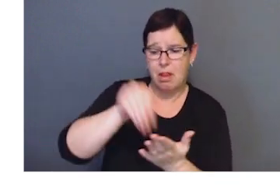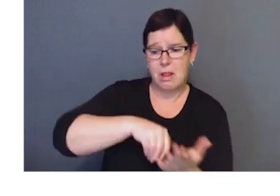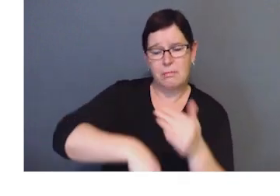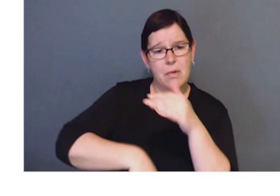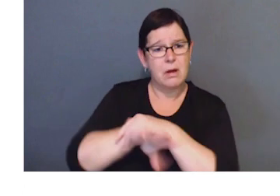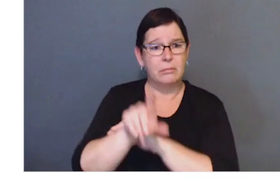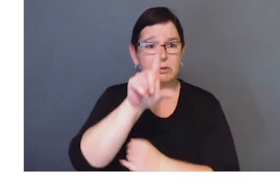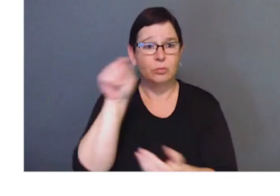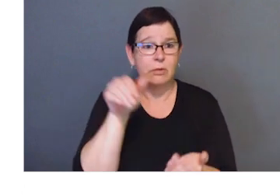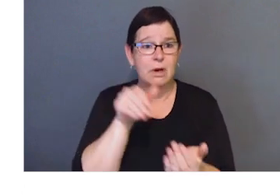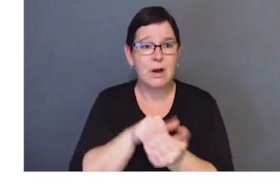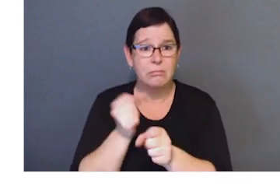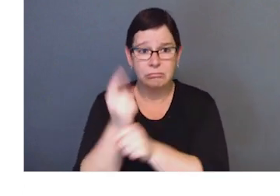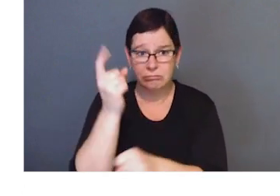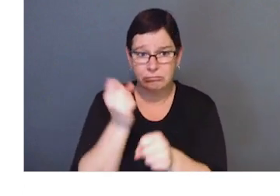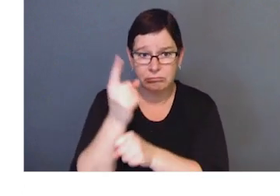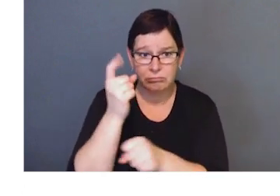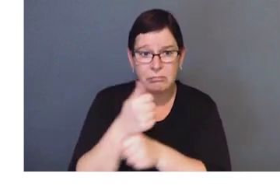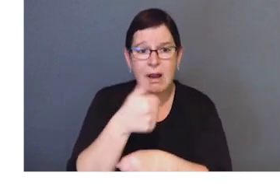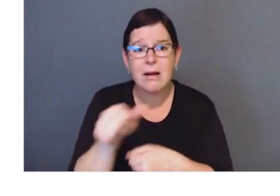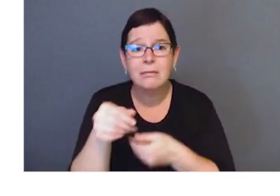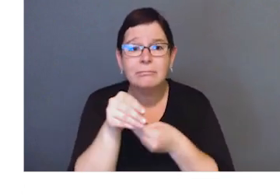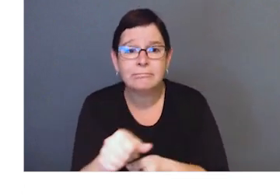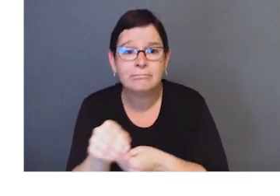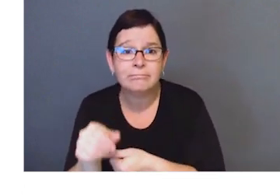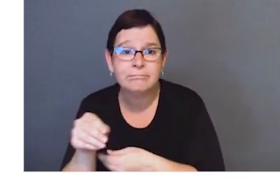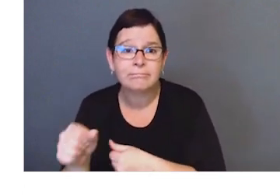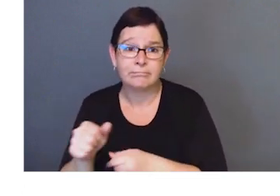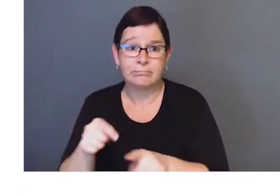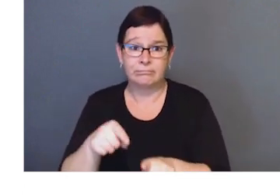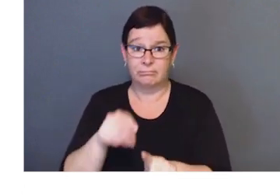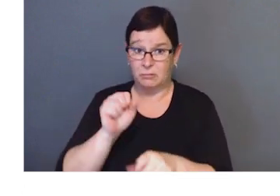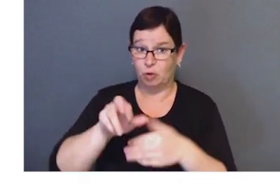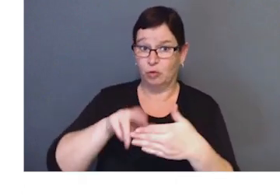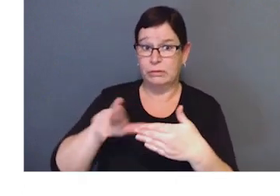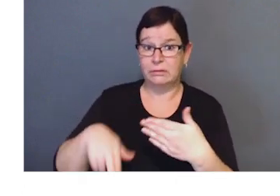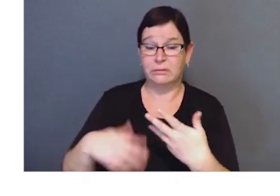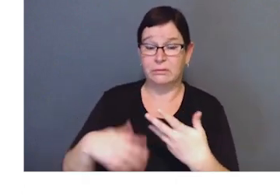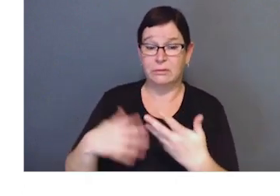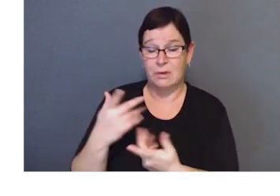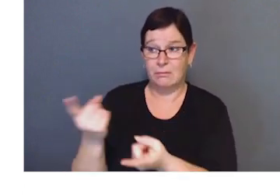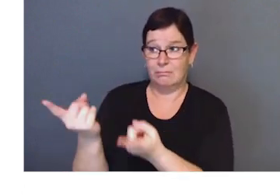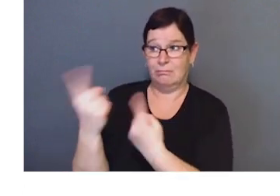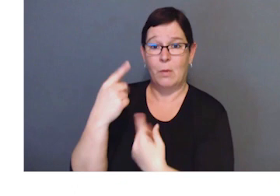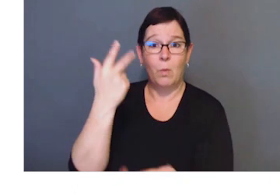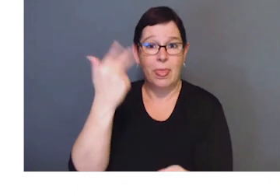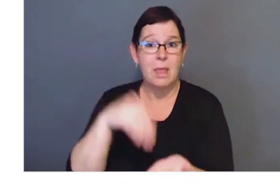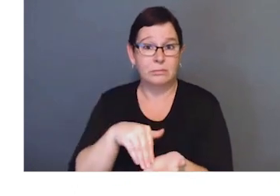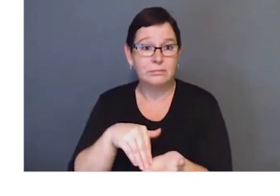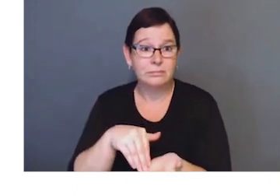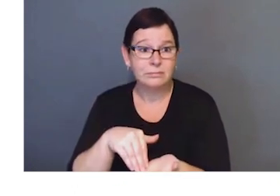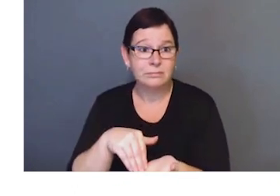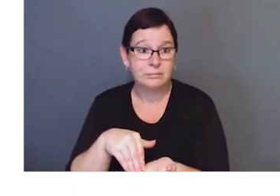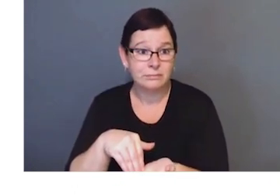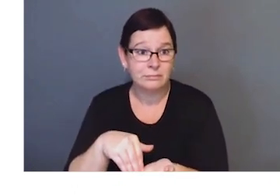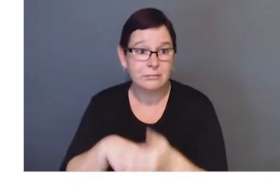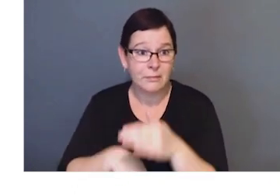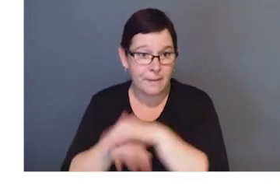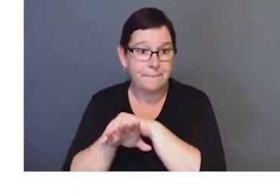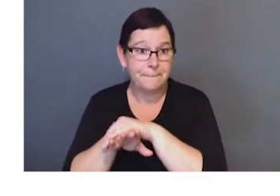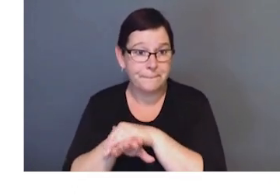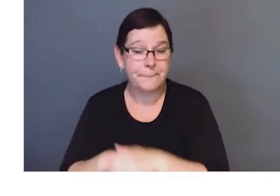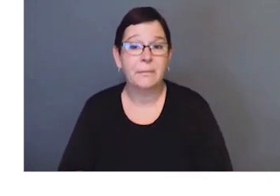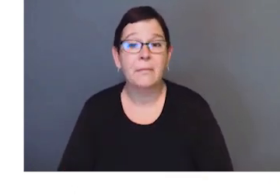in a tax credit of up to $3,000. You may be eligible for this credit if you are 65 or